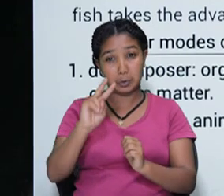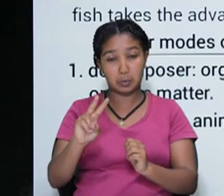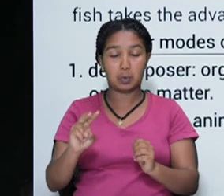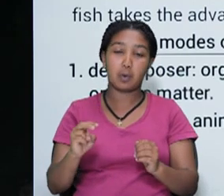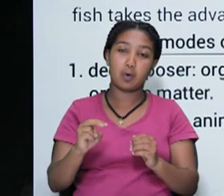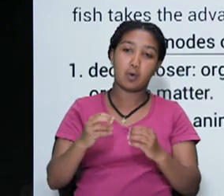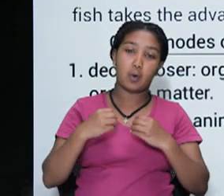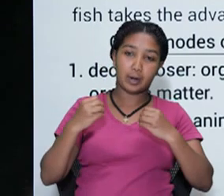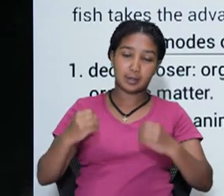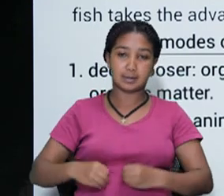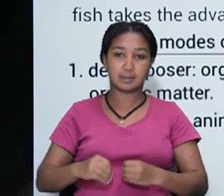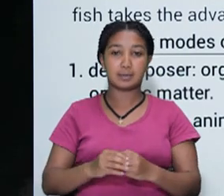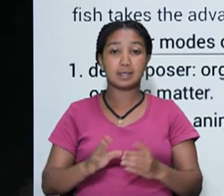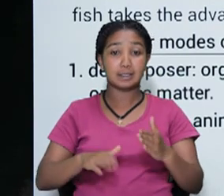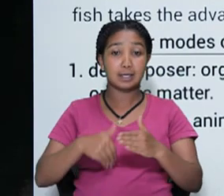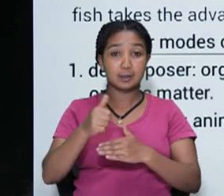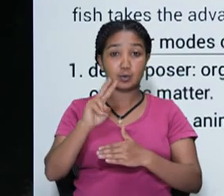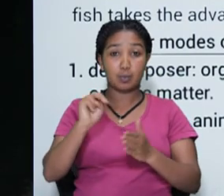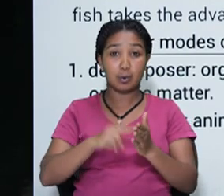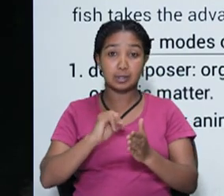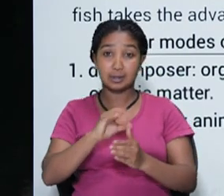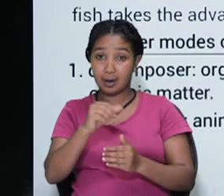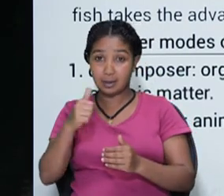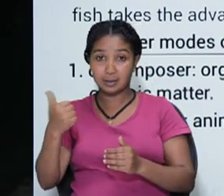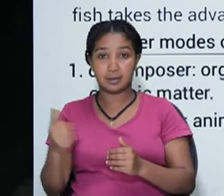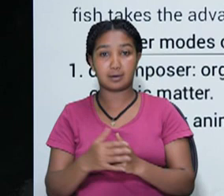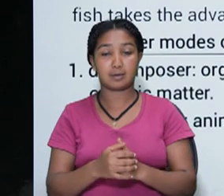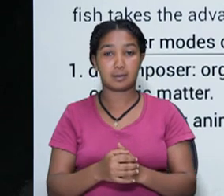organisms. The next 2 points is another